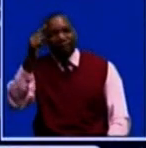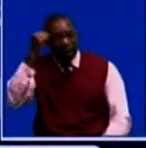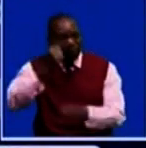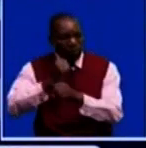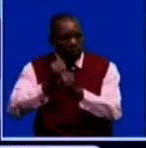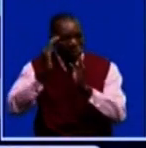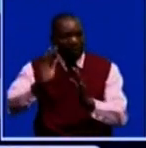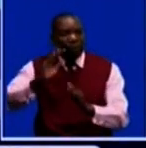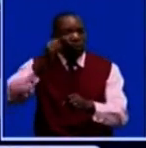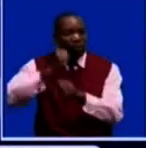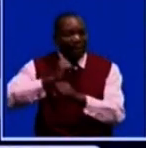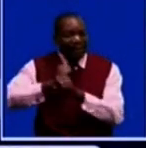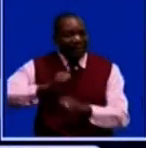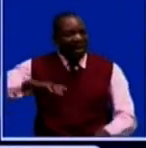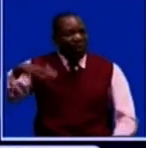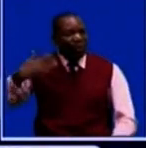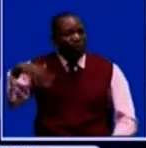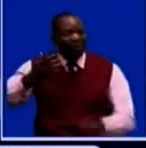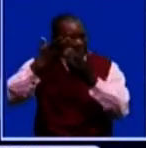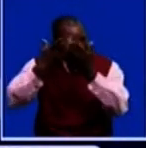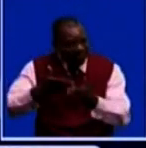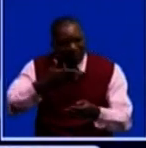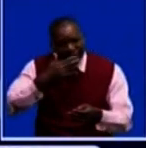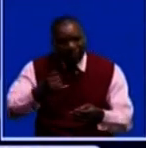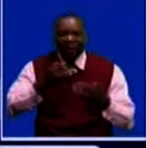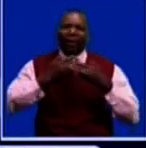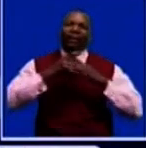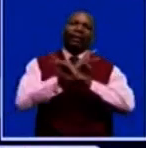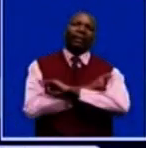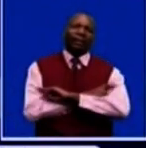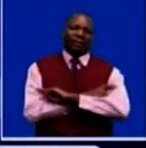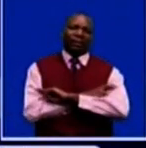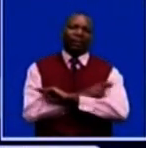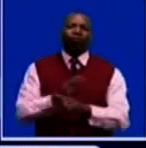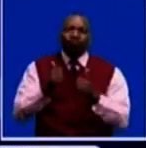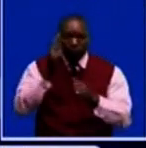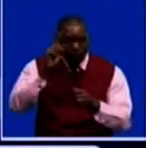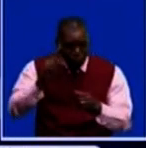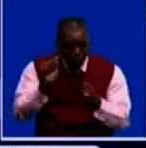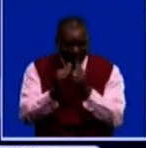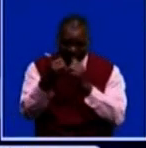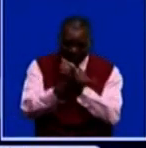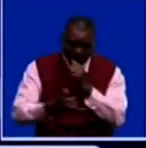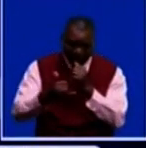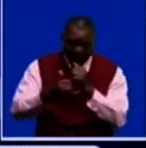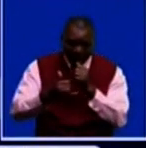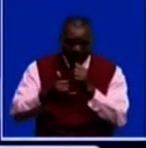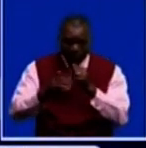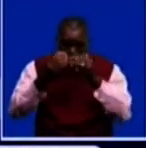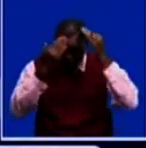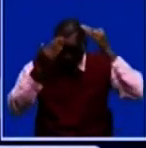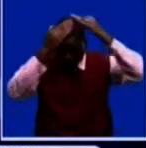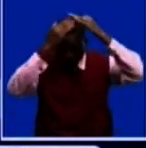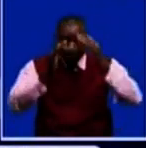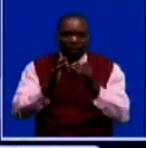servant with a heavy workload, hence going on vacation is good for him and the country. And Bible Gospel Church in Africa presiding